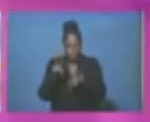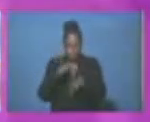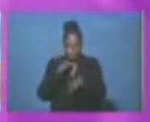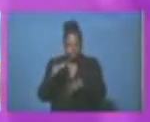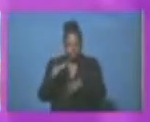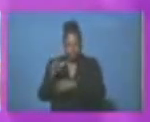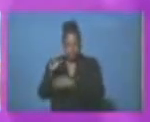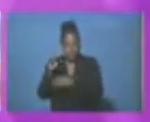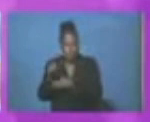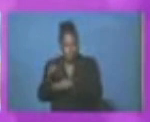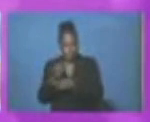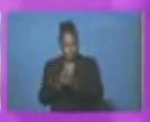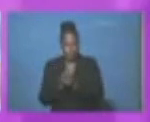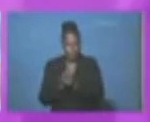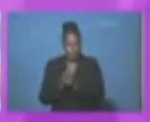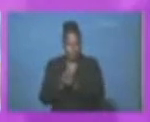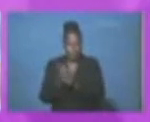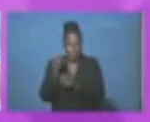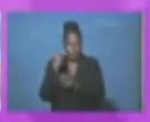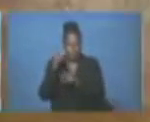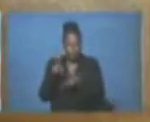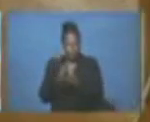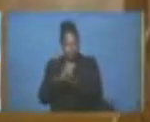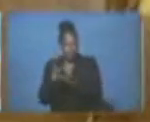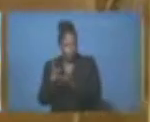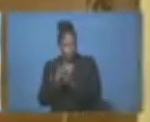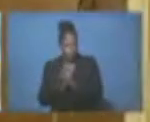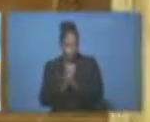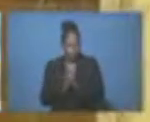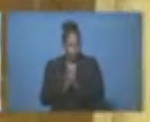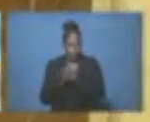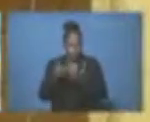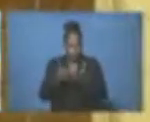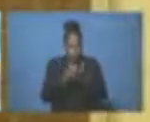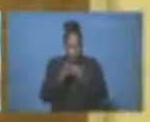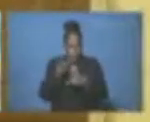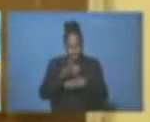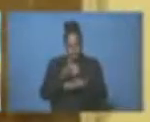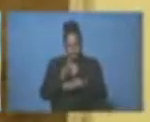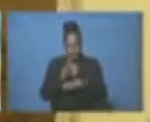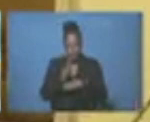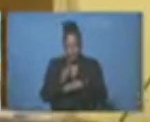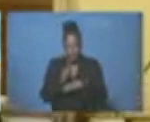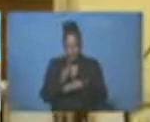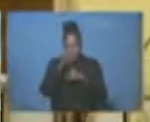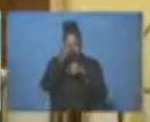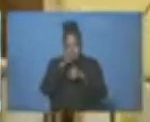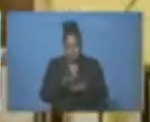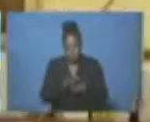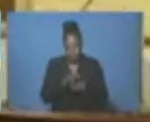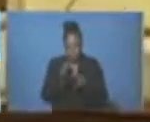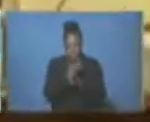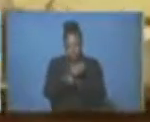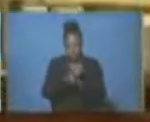consent or is reckless as to whether the person consents. The debate gained renewed energy following a 2022 ruling in a divorce